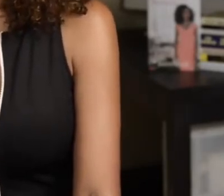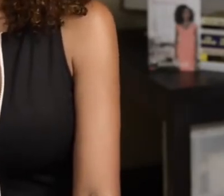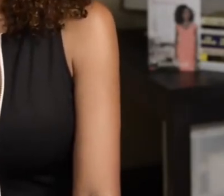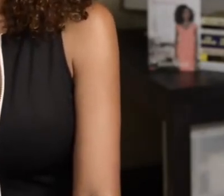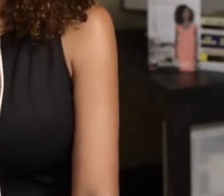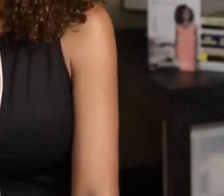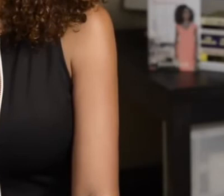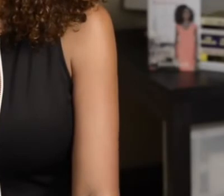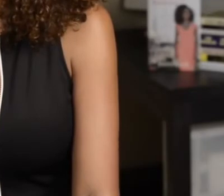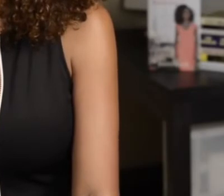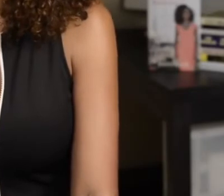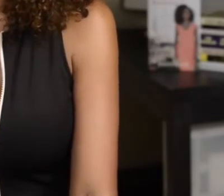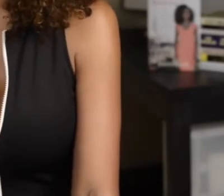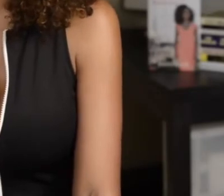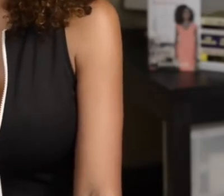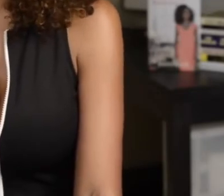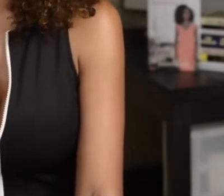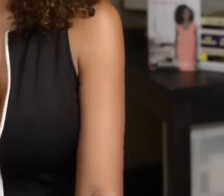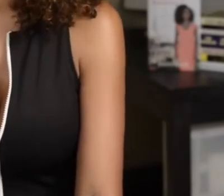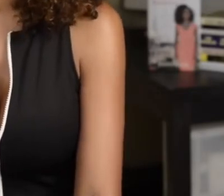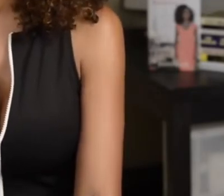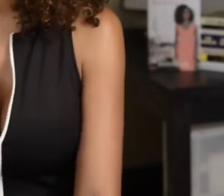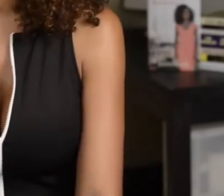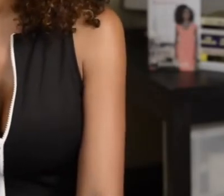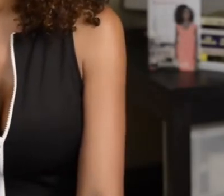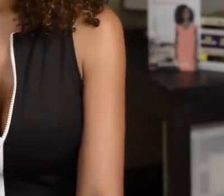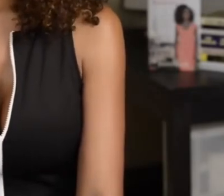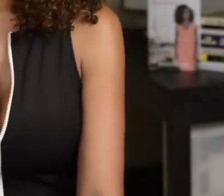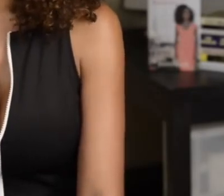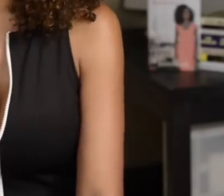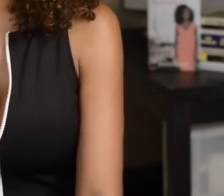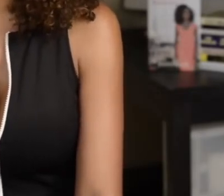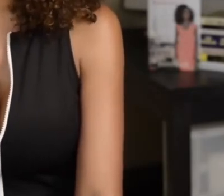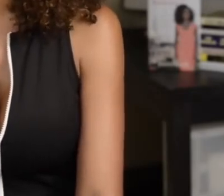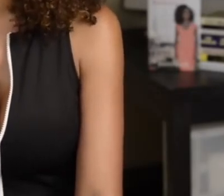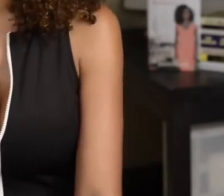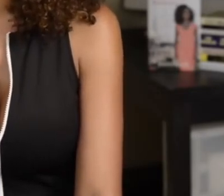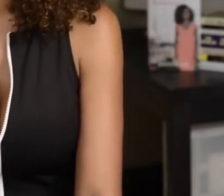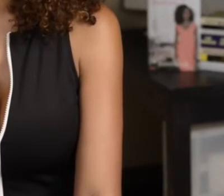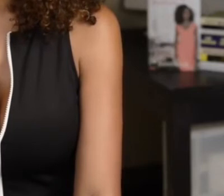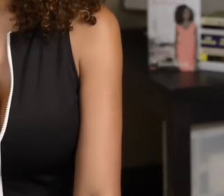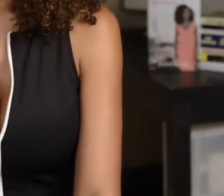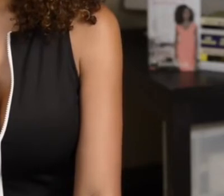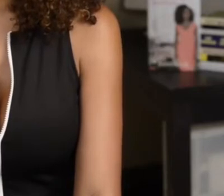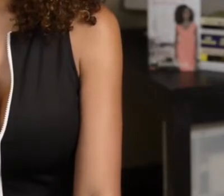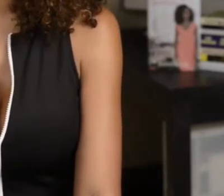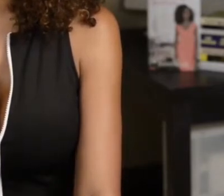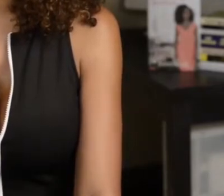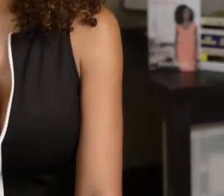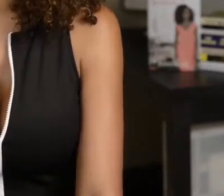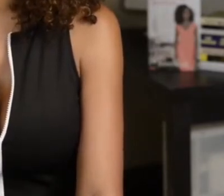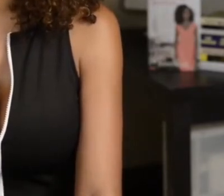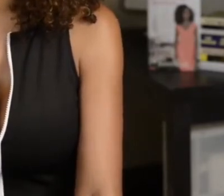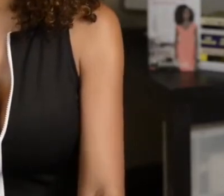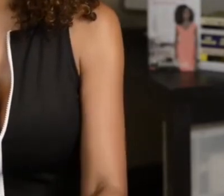that is objectified and gawked over. And my humanity and womanhood is then checked and put into question. So I can